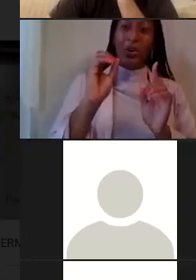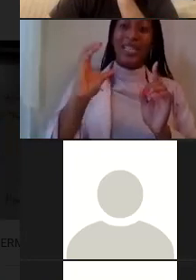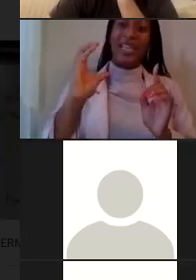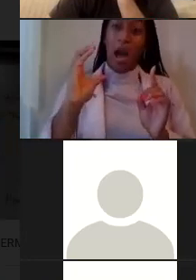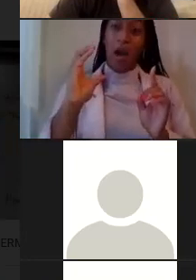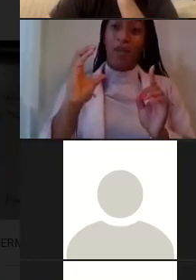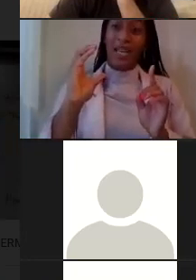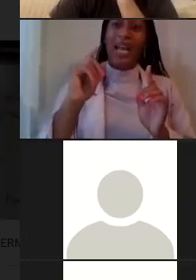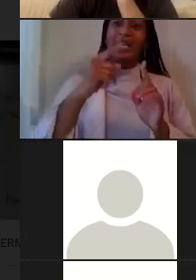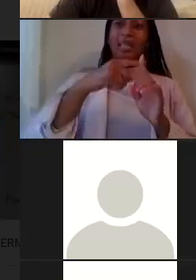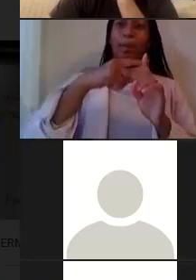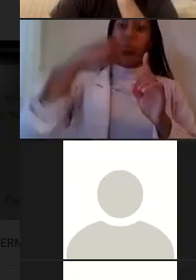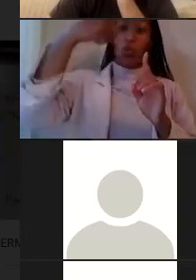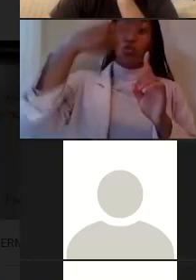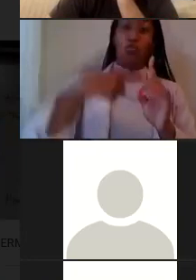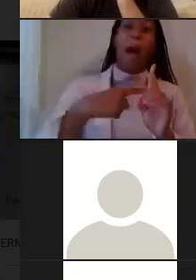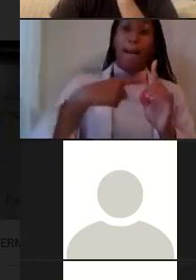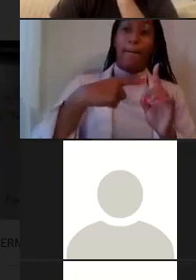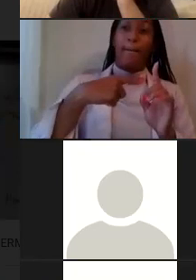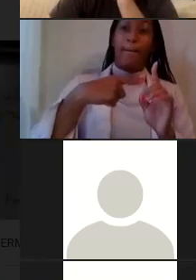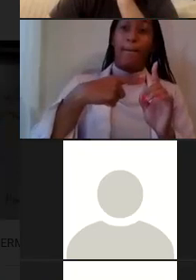the same on either scale.